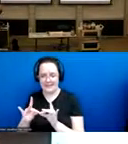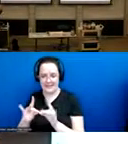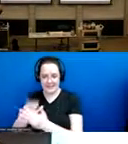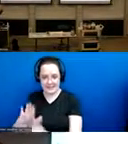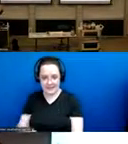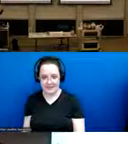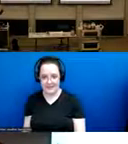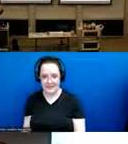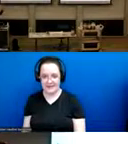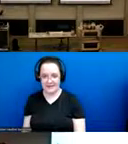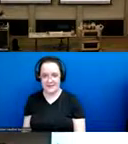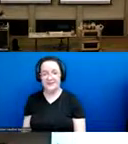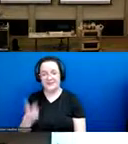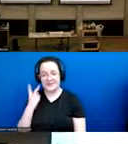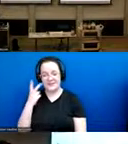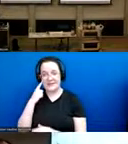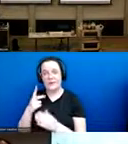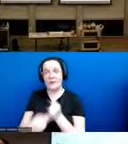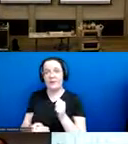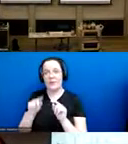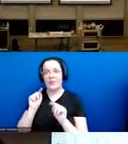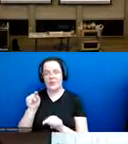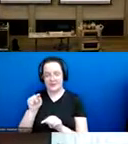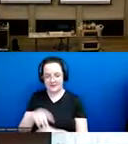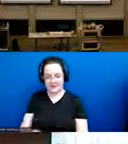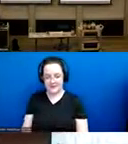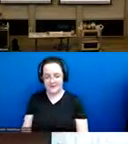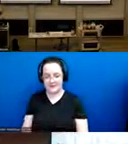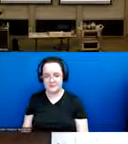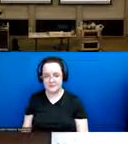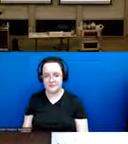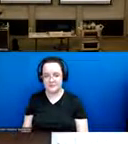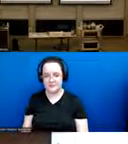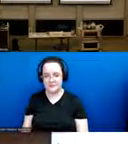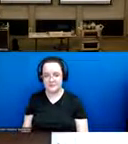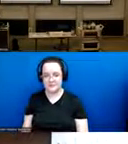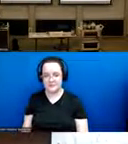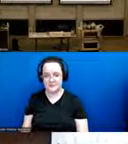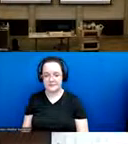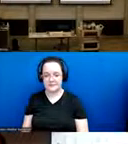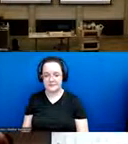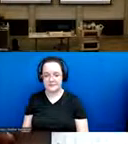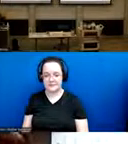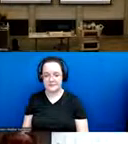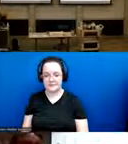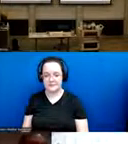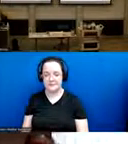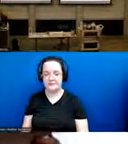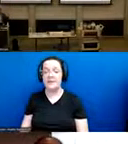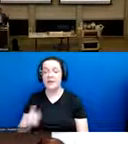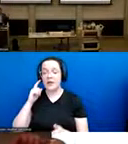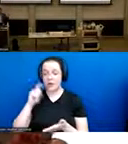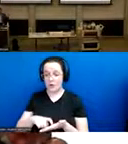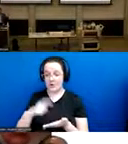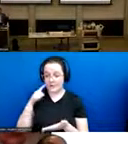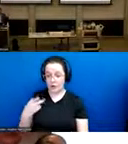both cases when you're driving at CW and when you're driving on the pulse regime. Now you can see these features here. Notice that in the